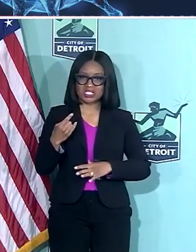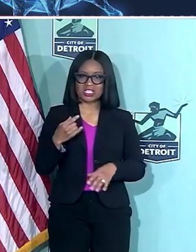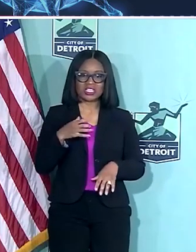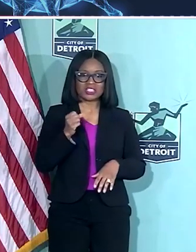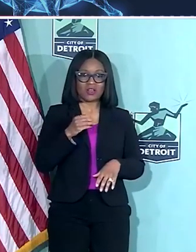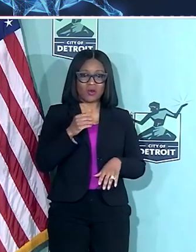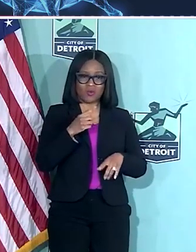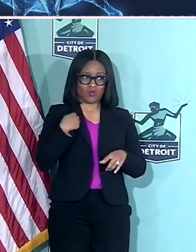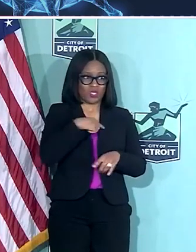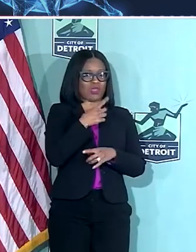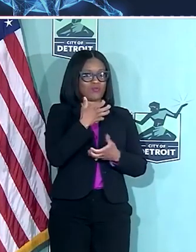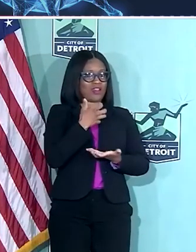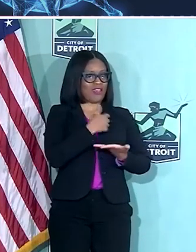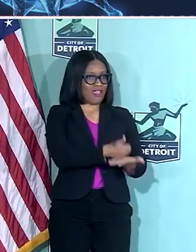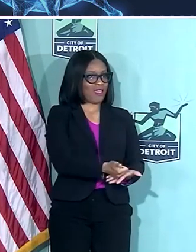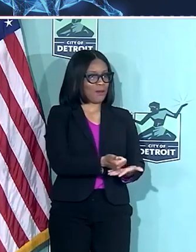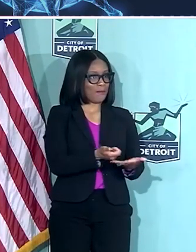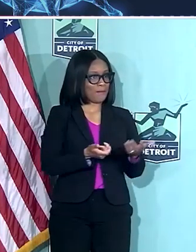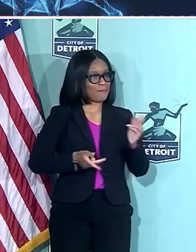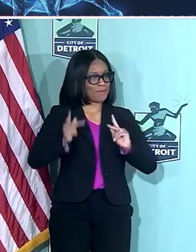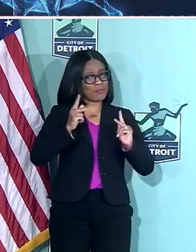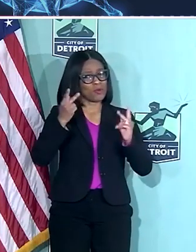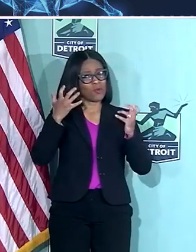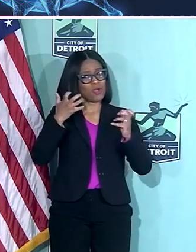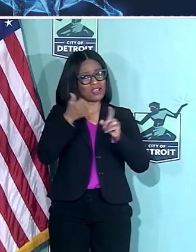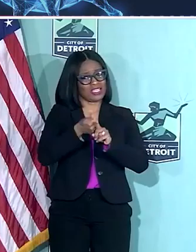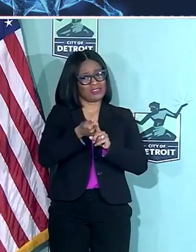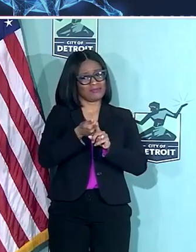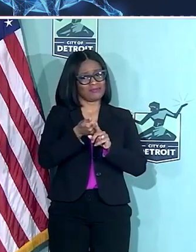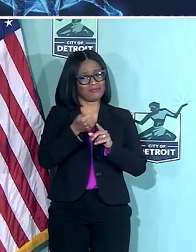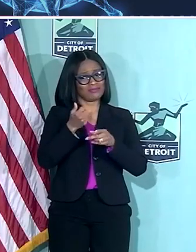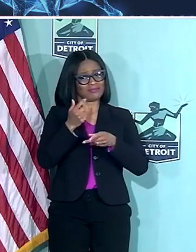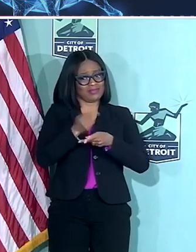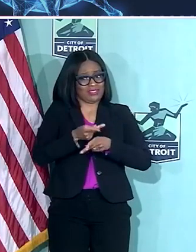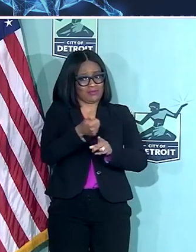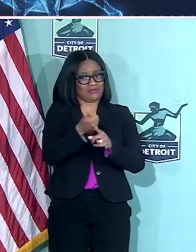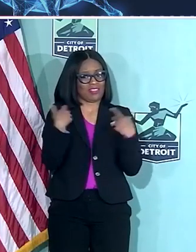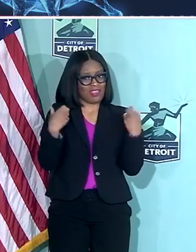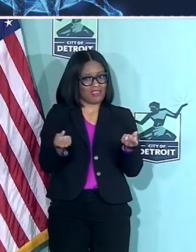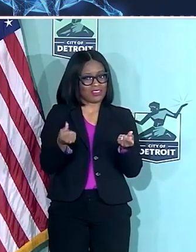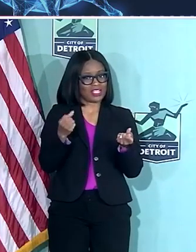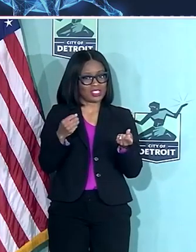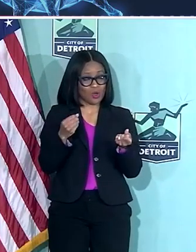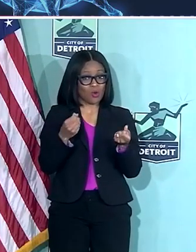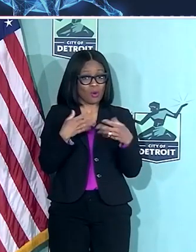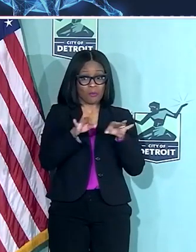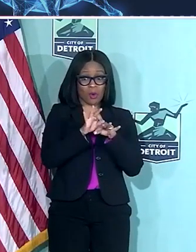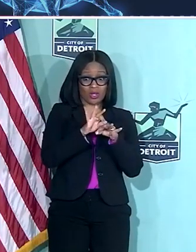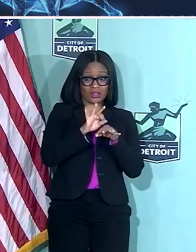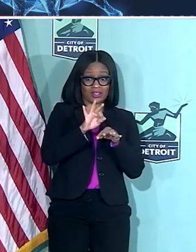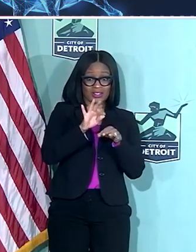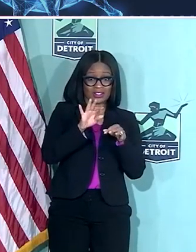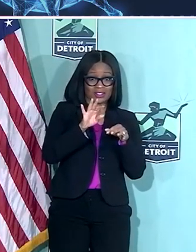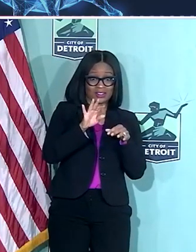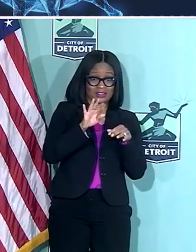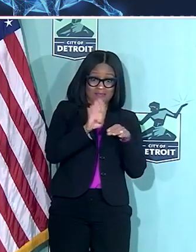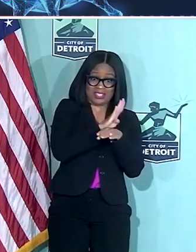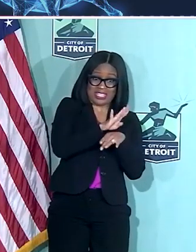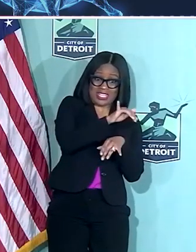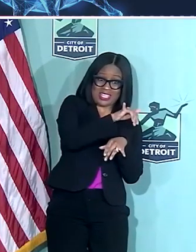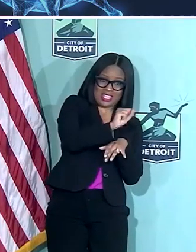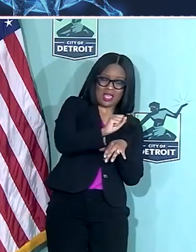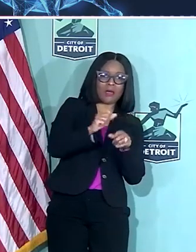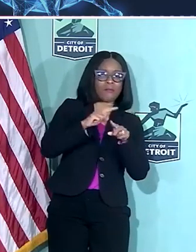to be healthy. People want to be healthy. And, and as important as business is, without the health of the